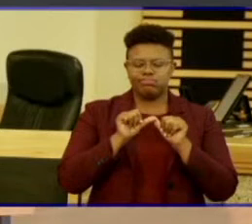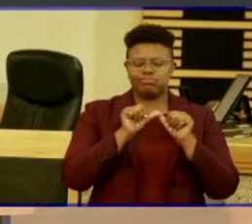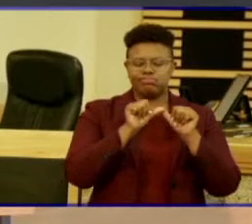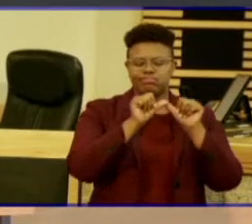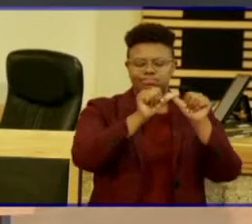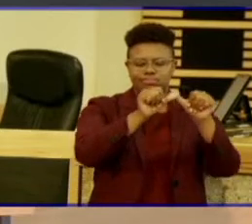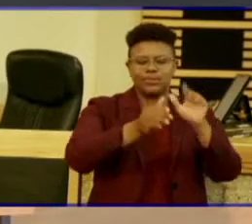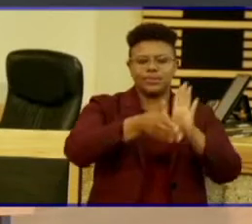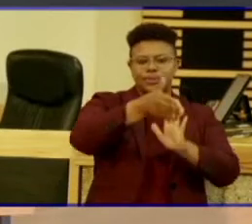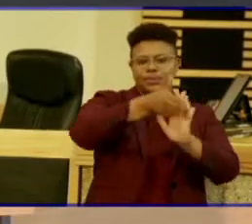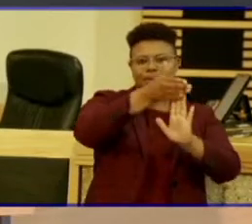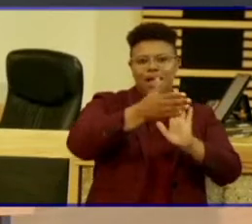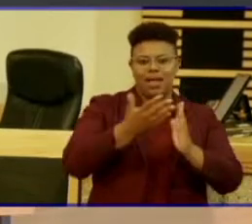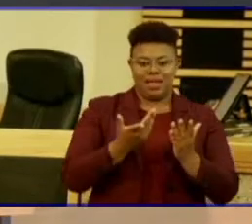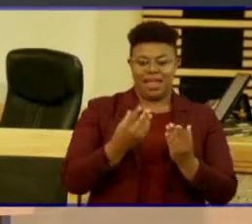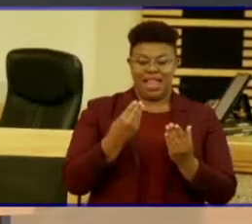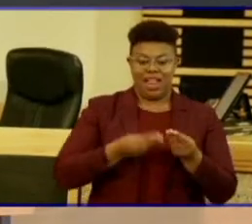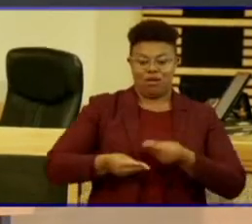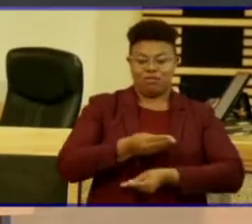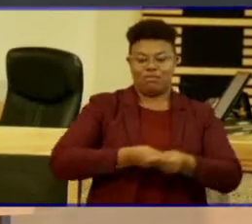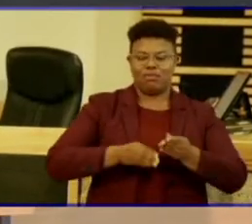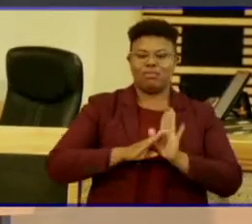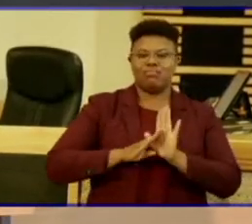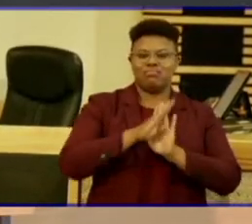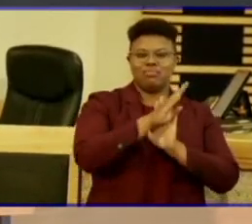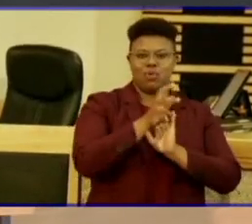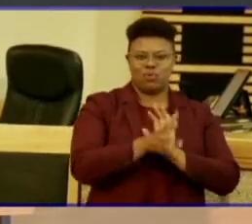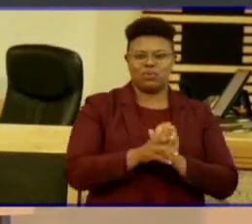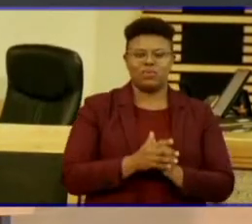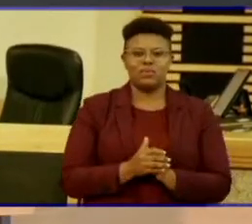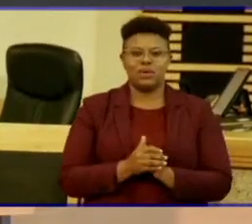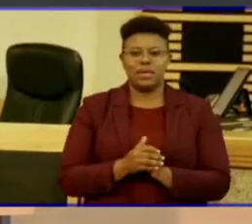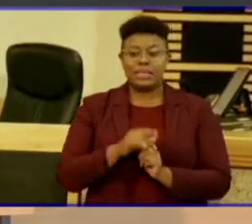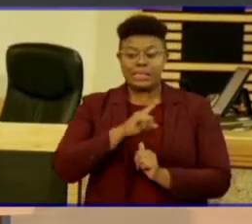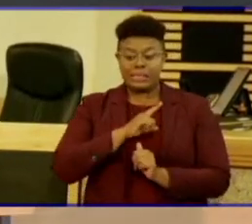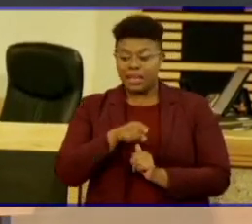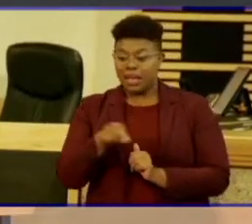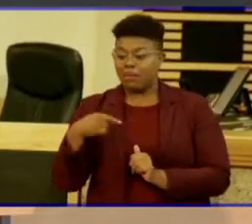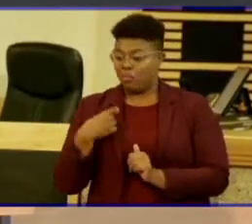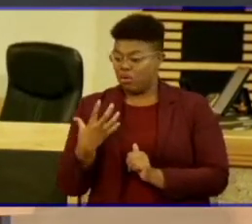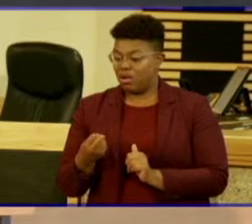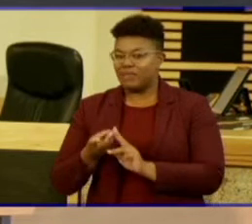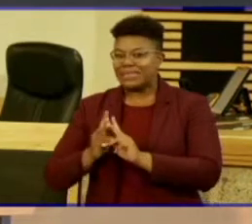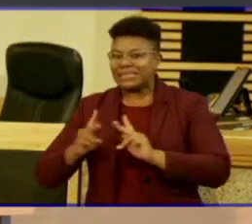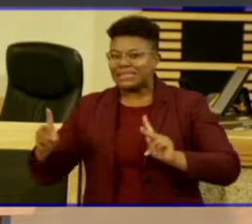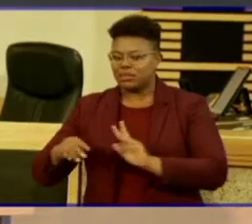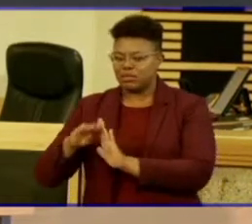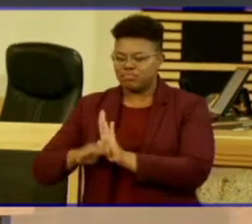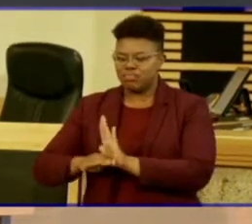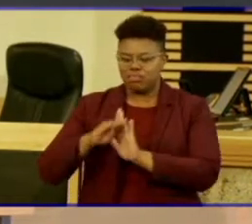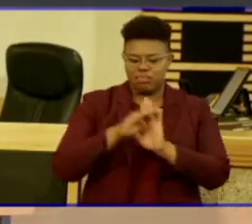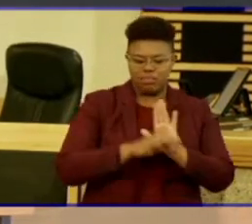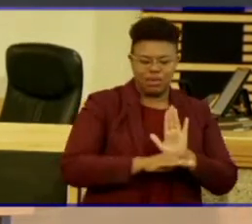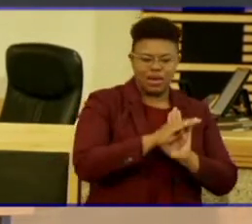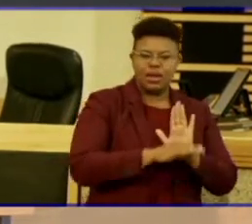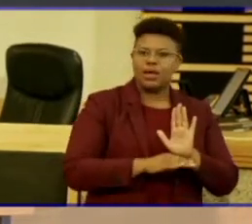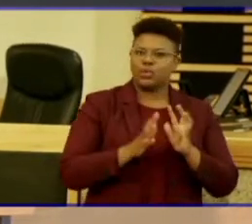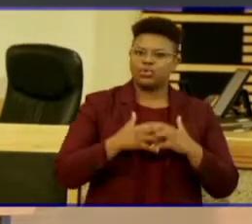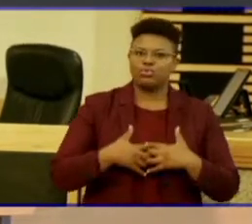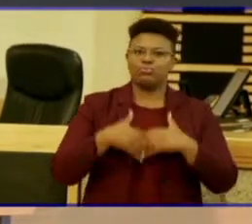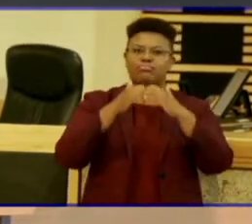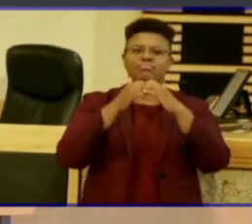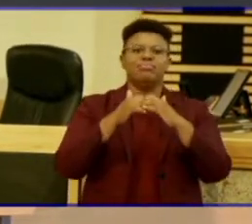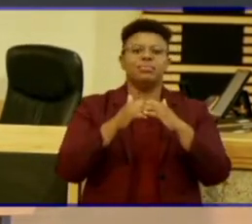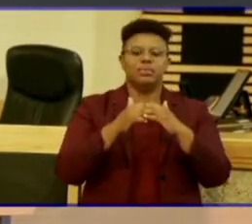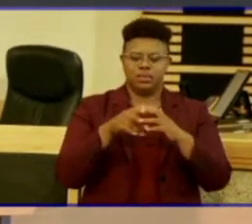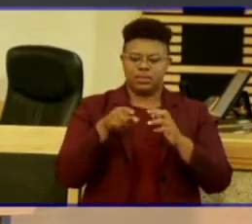and recover the economy. Accordingly, a number of strategic infrastructure programs aimed at connecting, networking, and